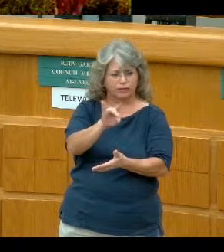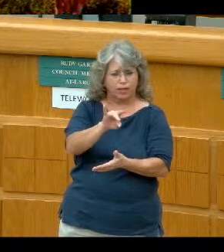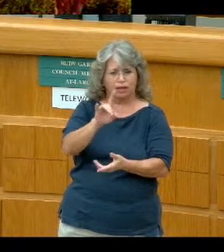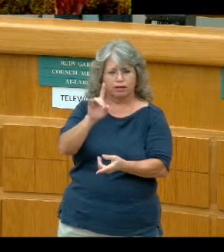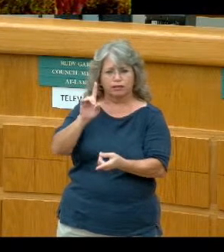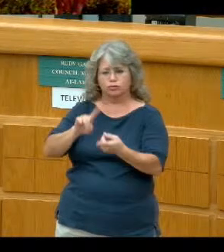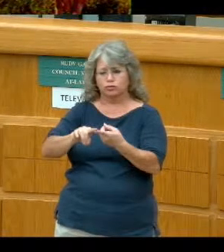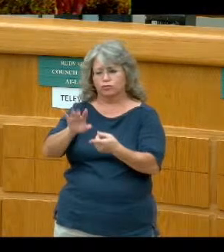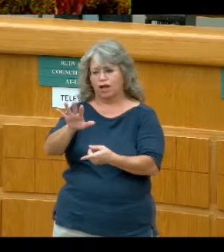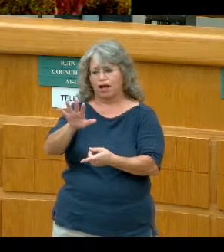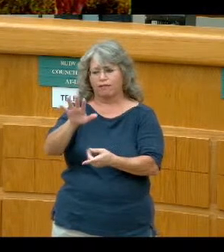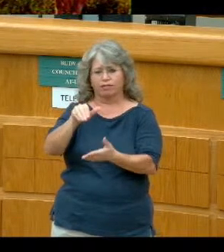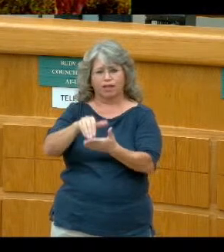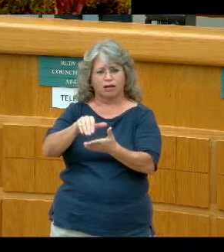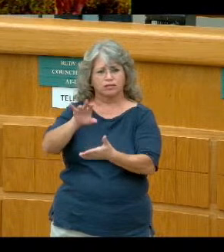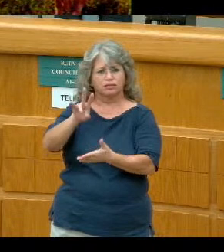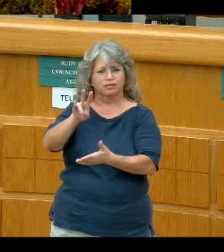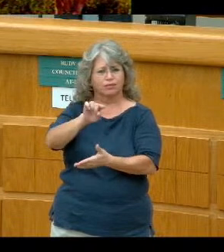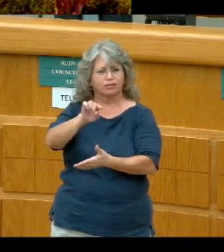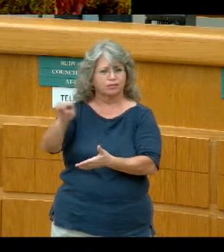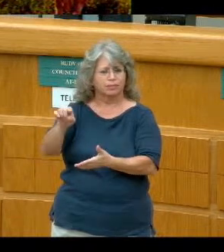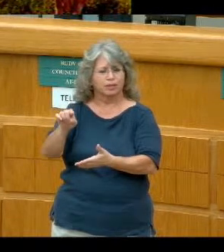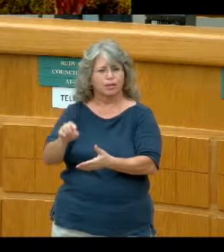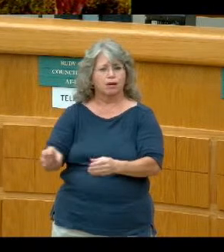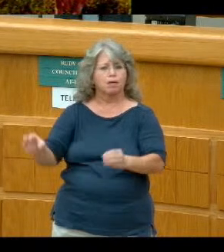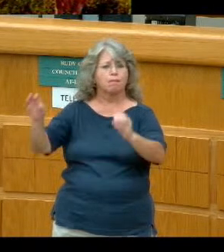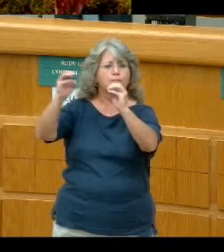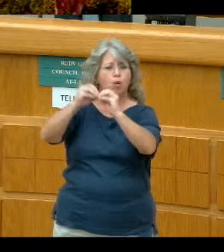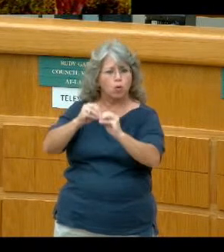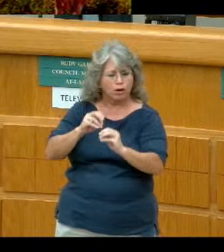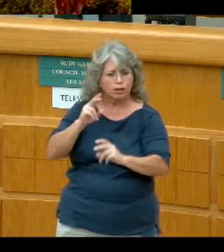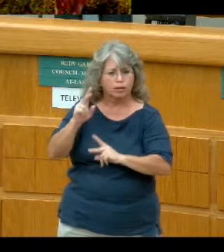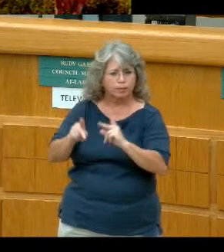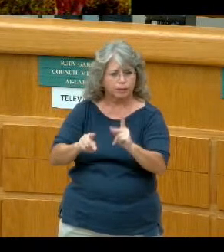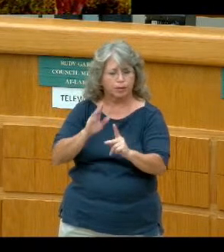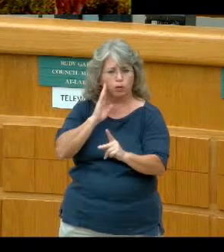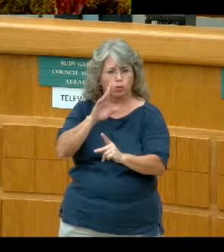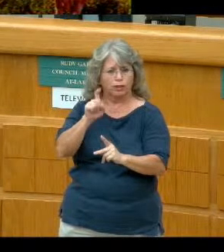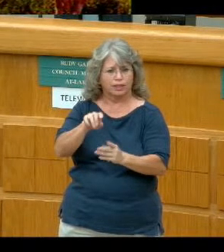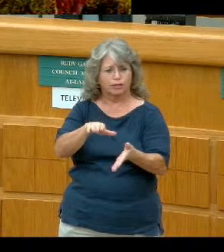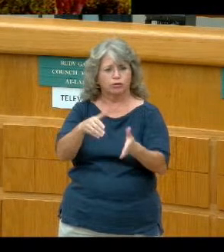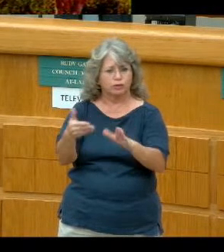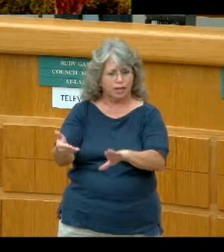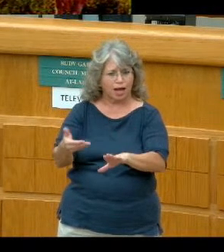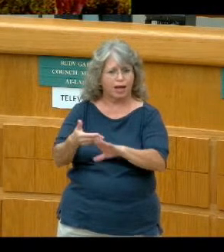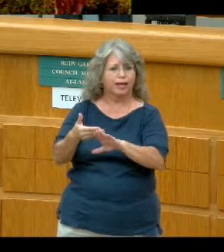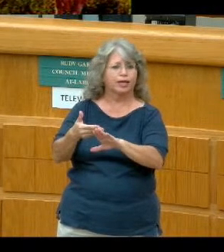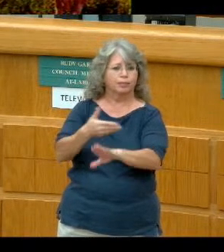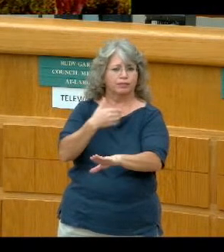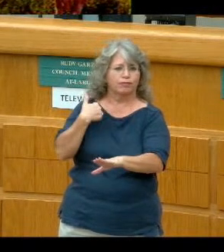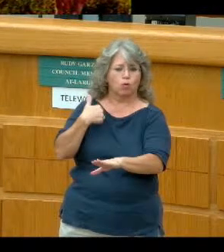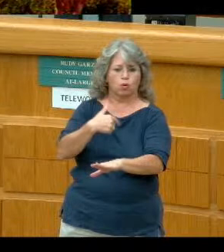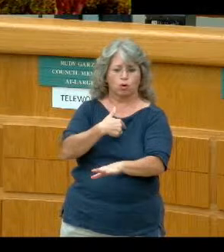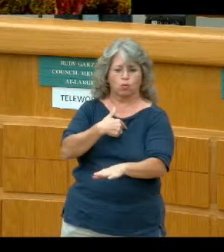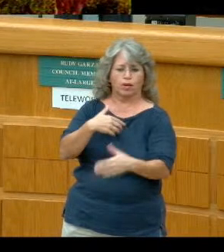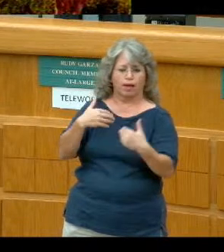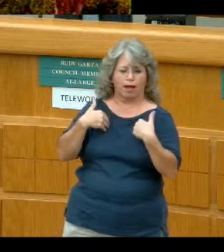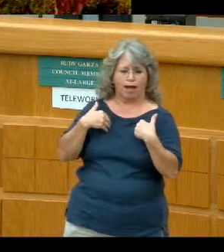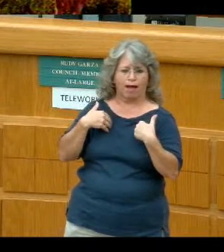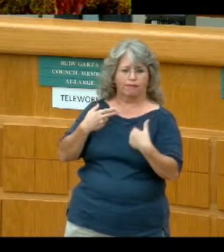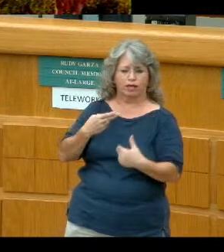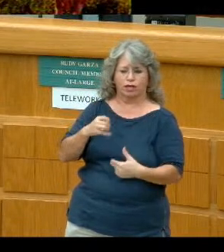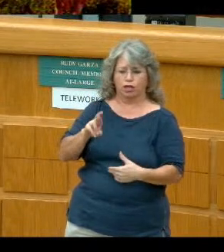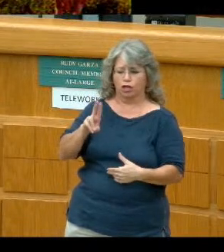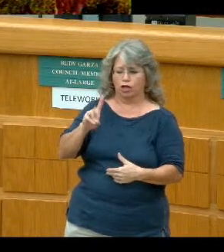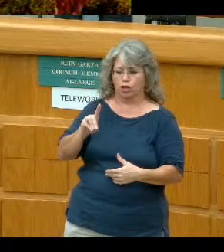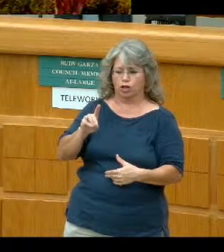5,751 more people on top of the number of people that have already died in the coastal bend area would have to die for us to achieve herd